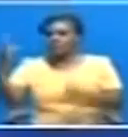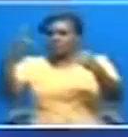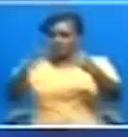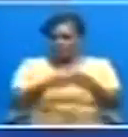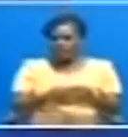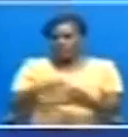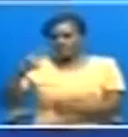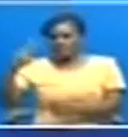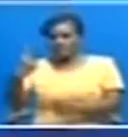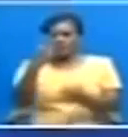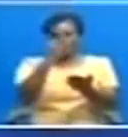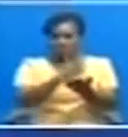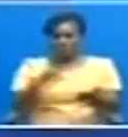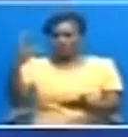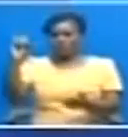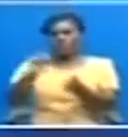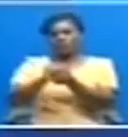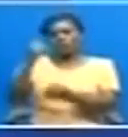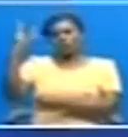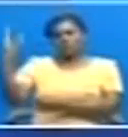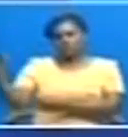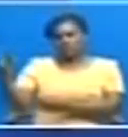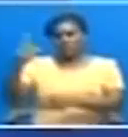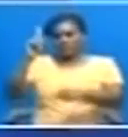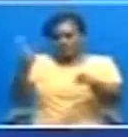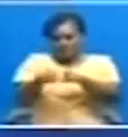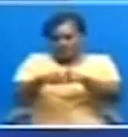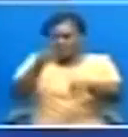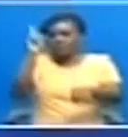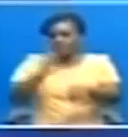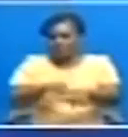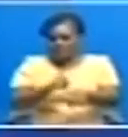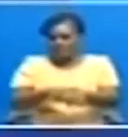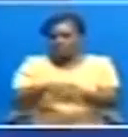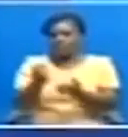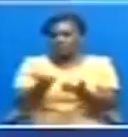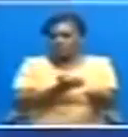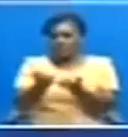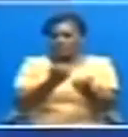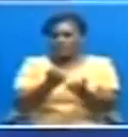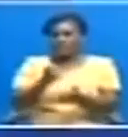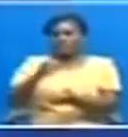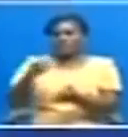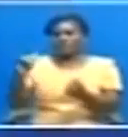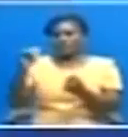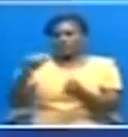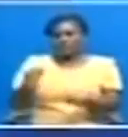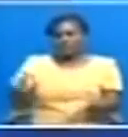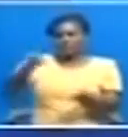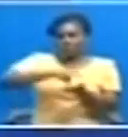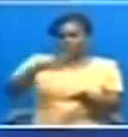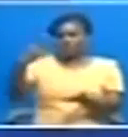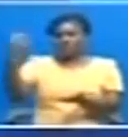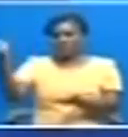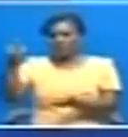shillings in the second quarter of 2014. During the same quarter, remittances from the diaspora increased by